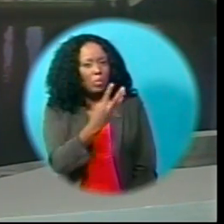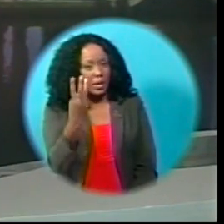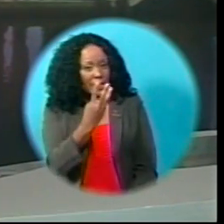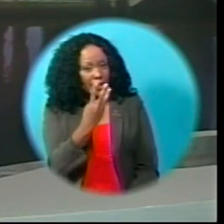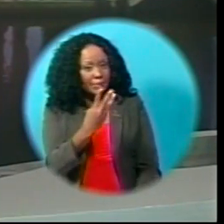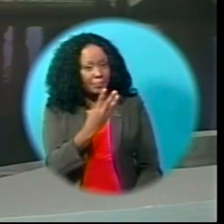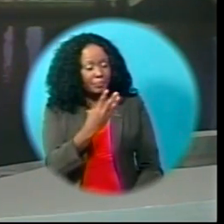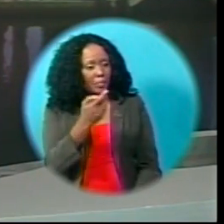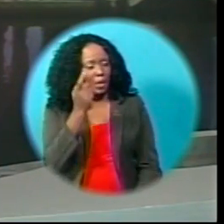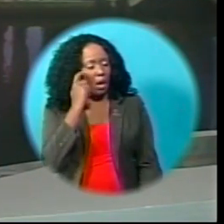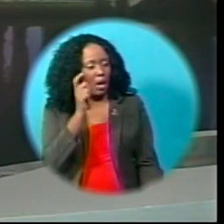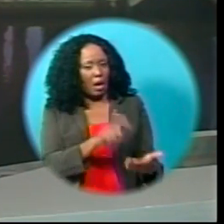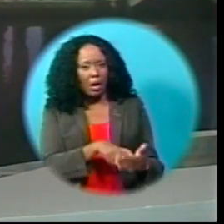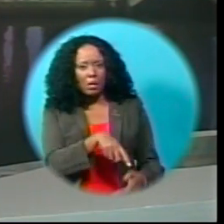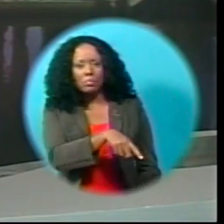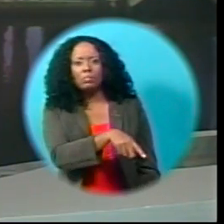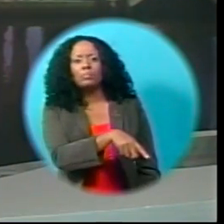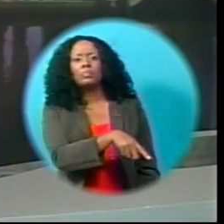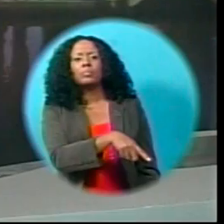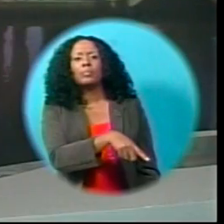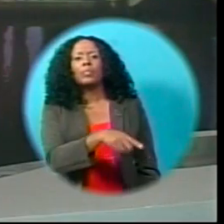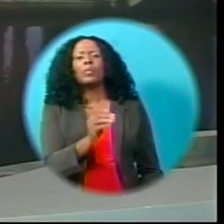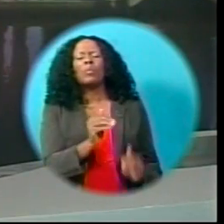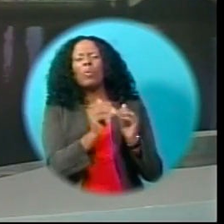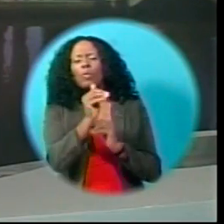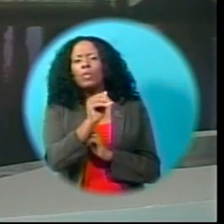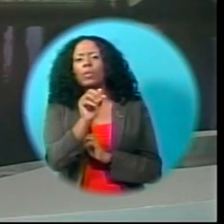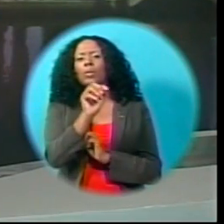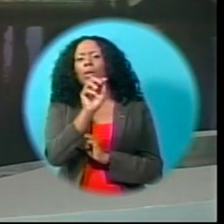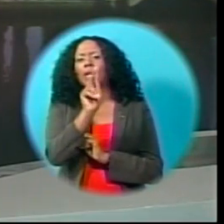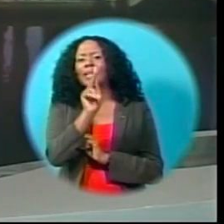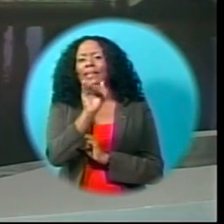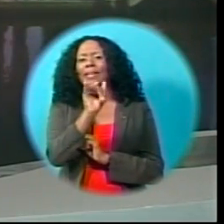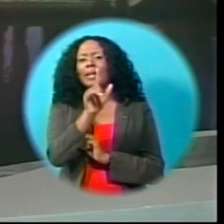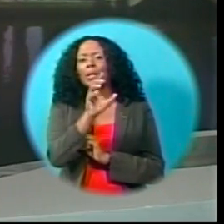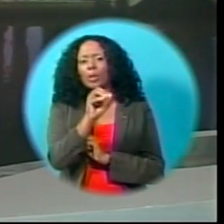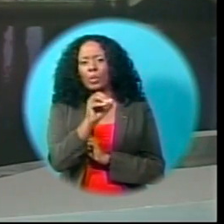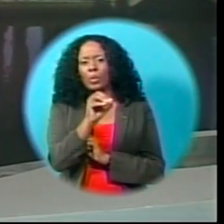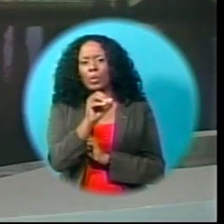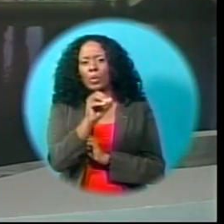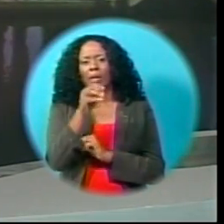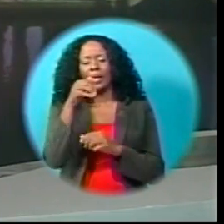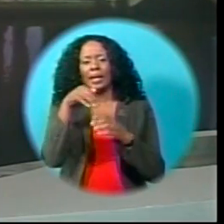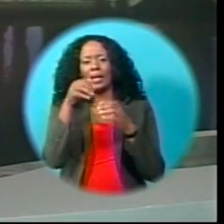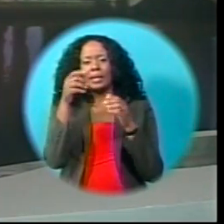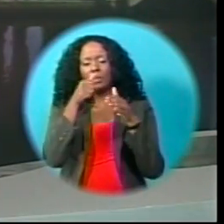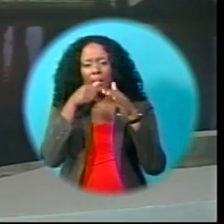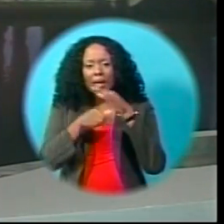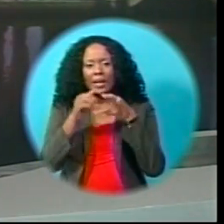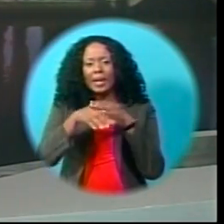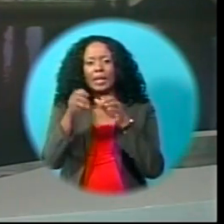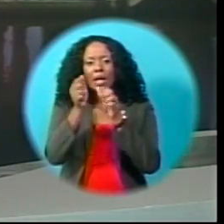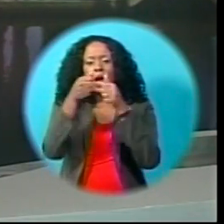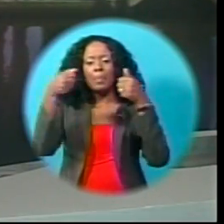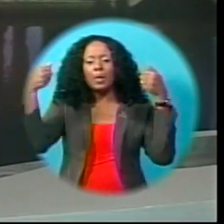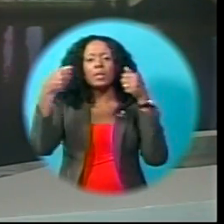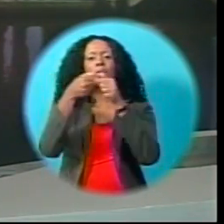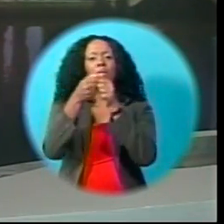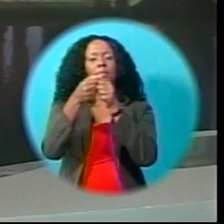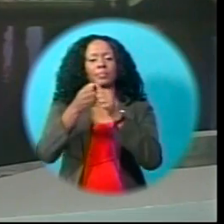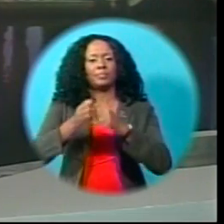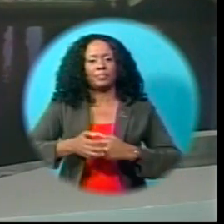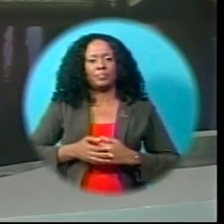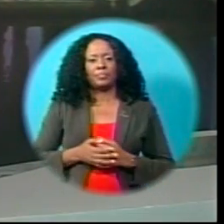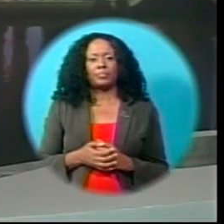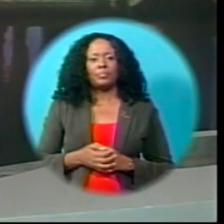last Wednesday. That search revealed just over a kilo of liquid cocaine hidden in a cupboard. Well, as